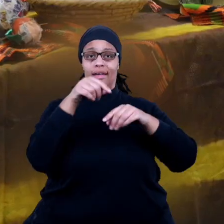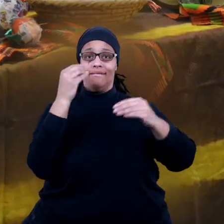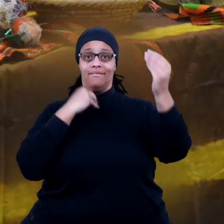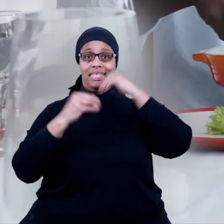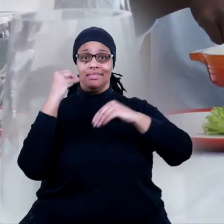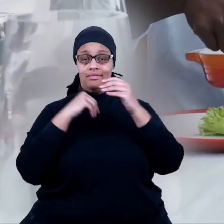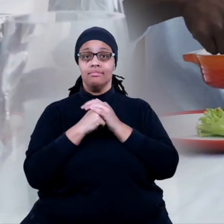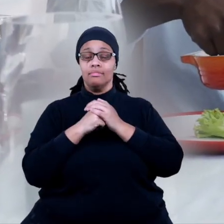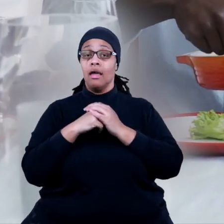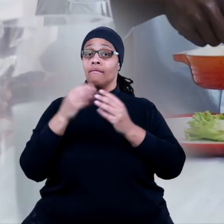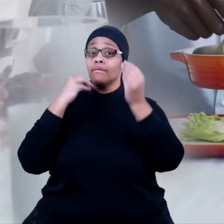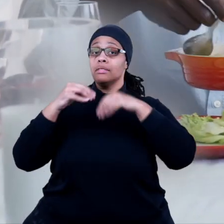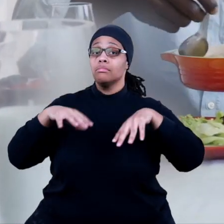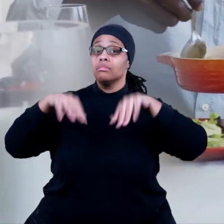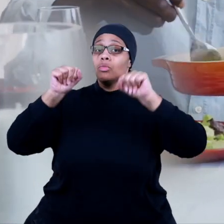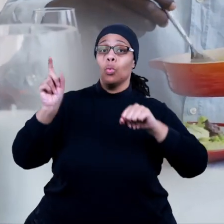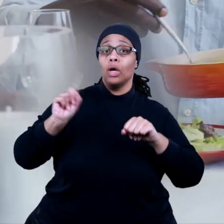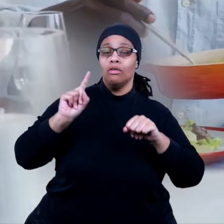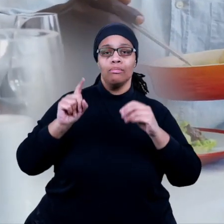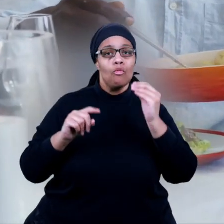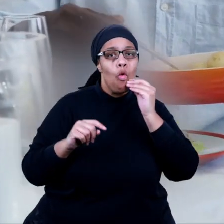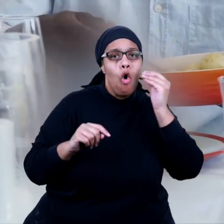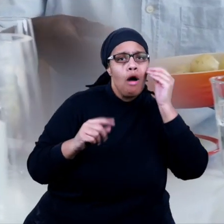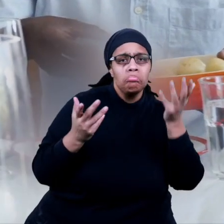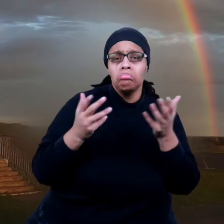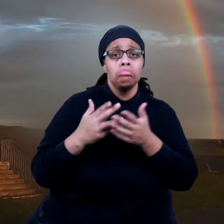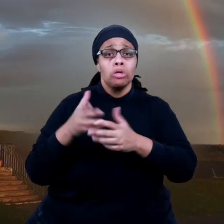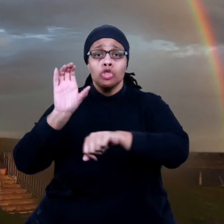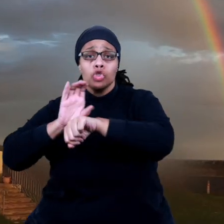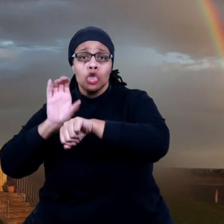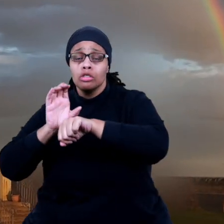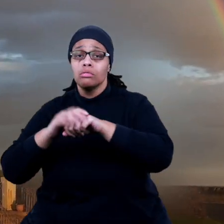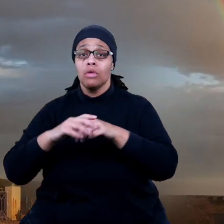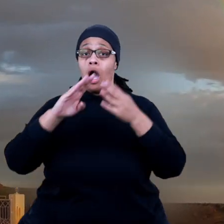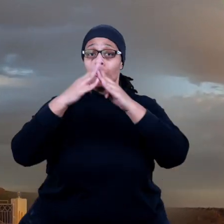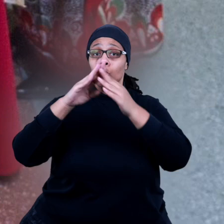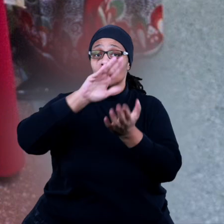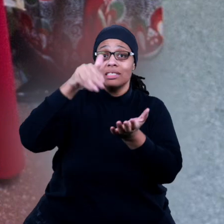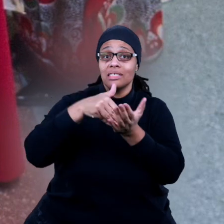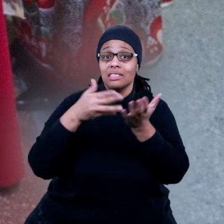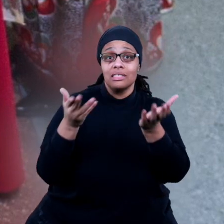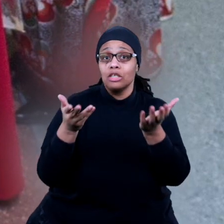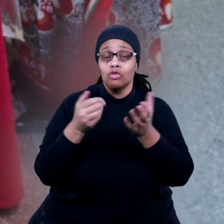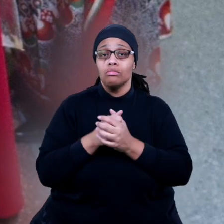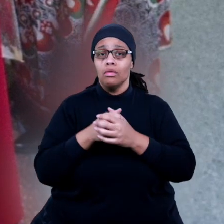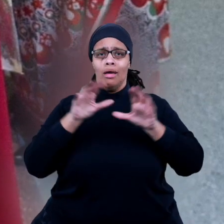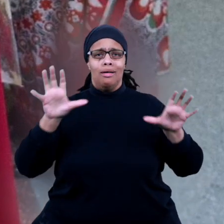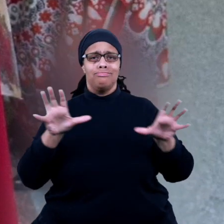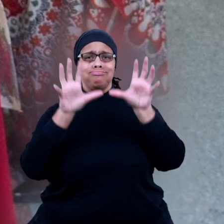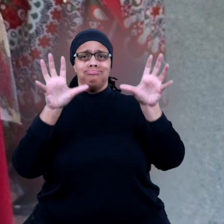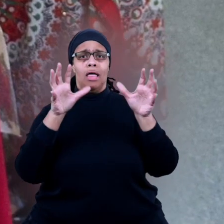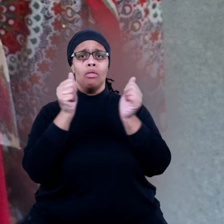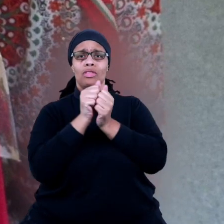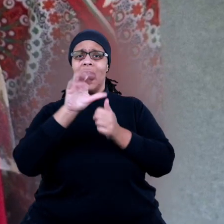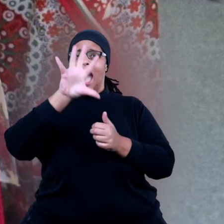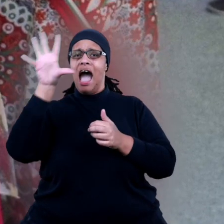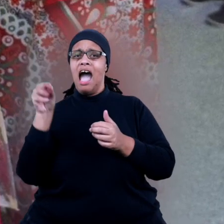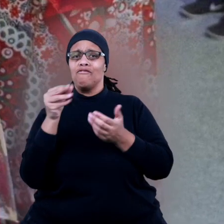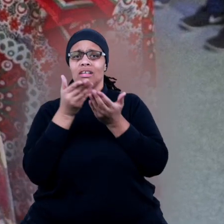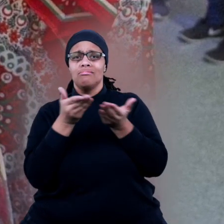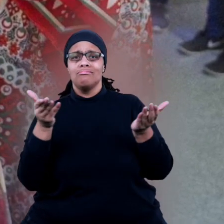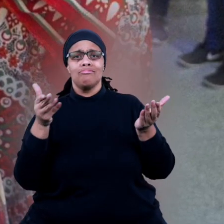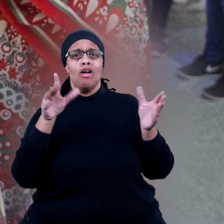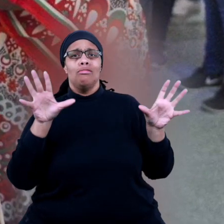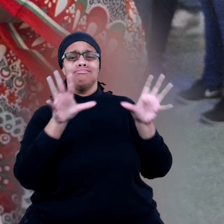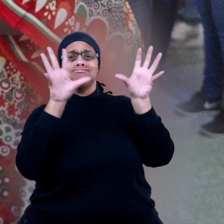this feast. The feast is held at a home, church, or community center that is decorated in an